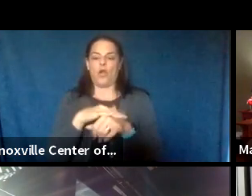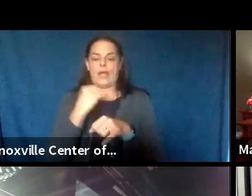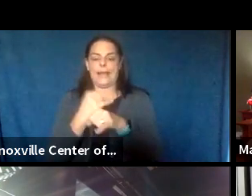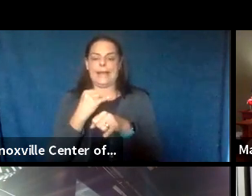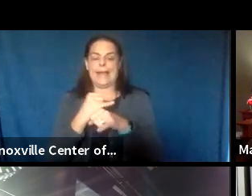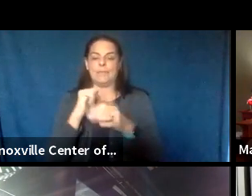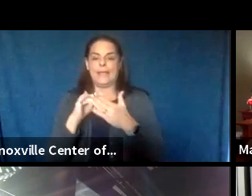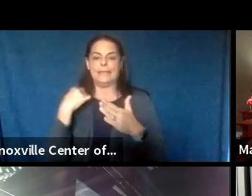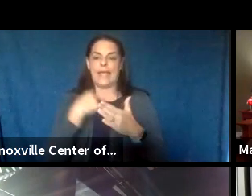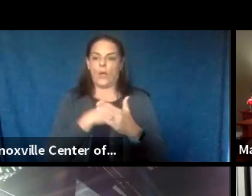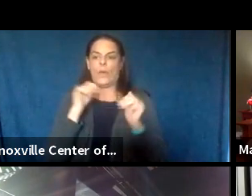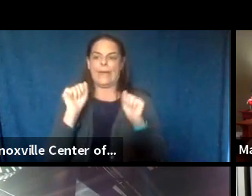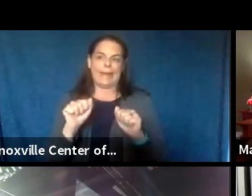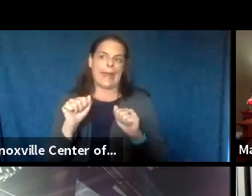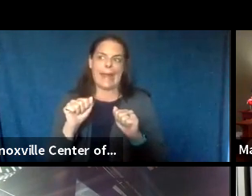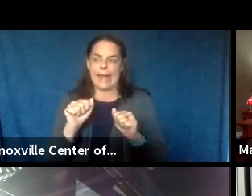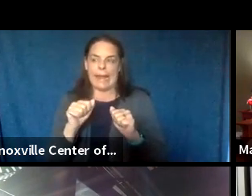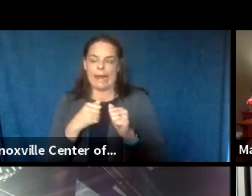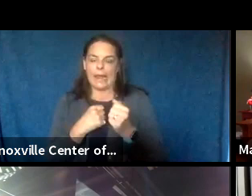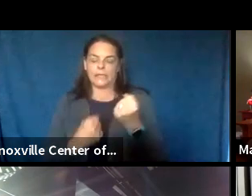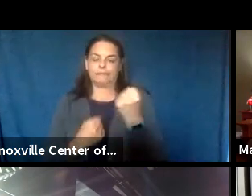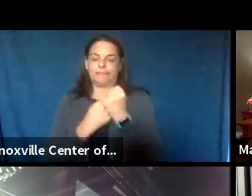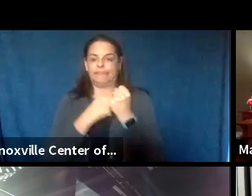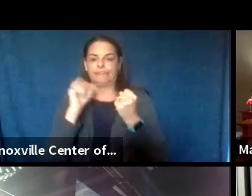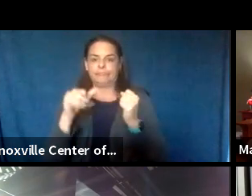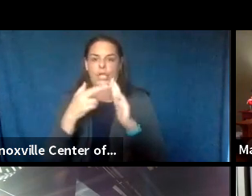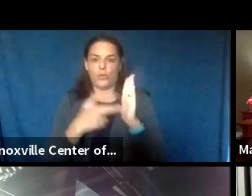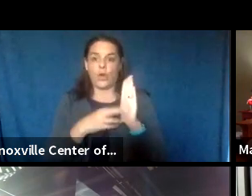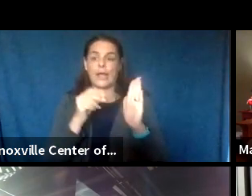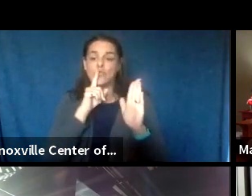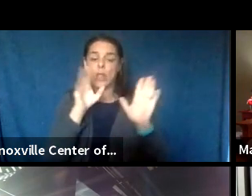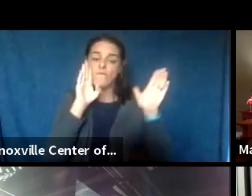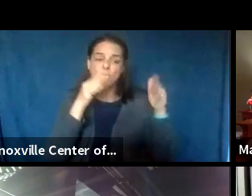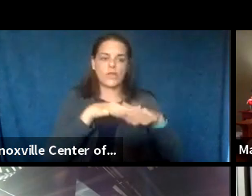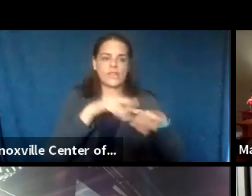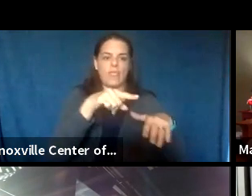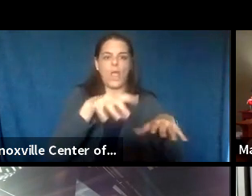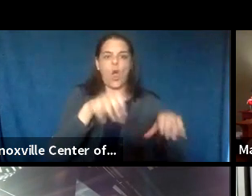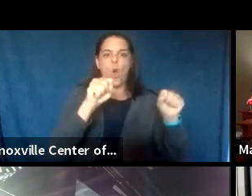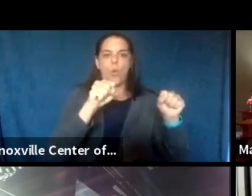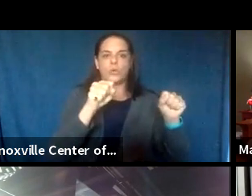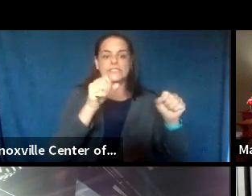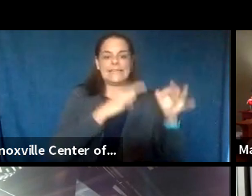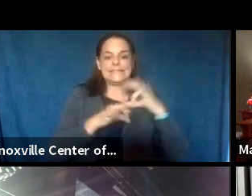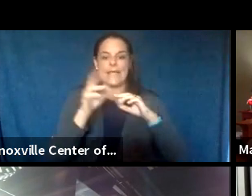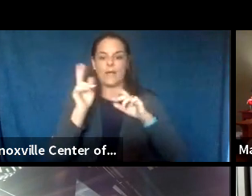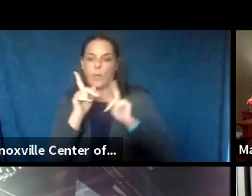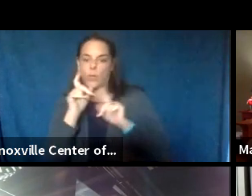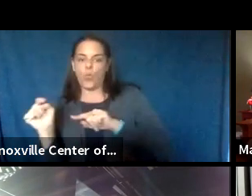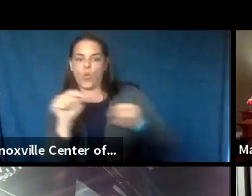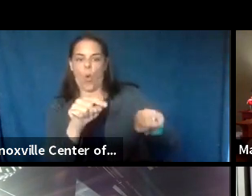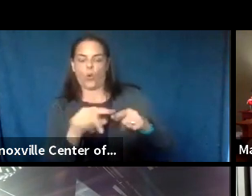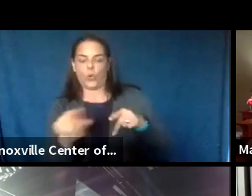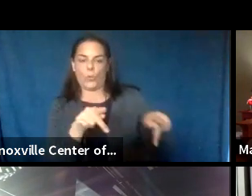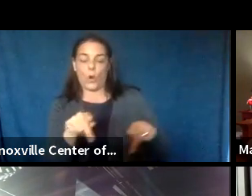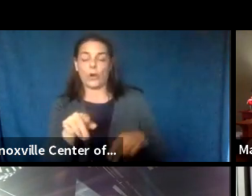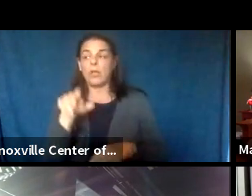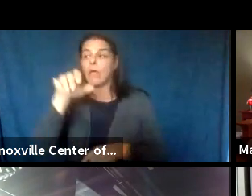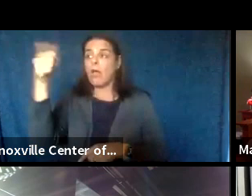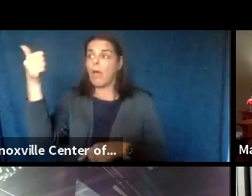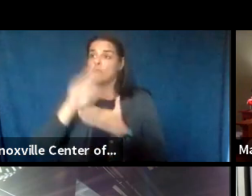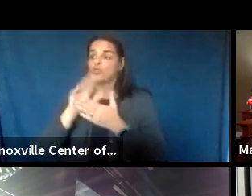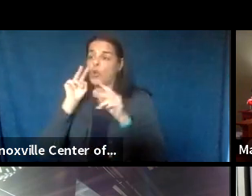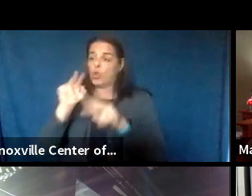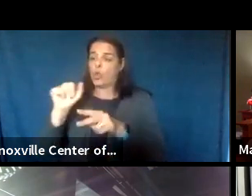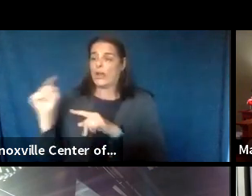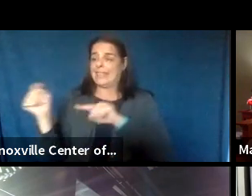kind of come down on it, and is really focusing on the host rather than the attendee. Other schools have looked at the attendee. I don't think